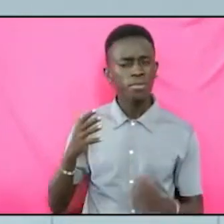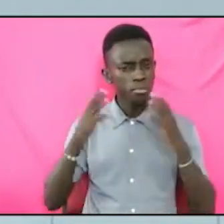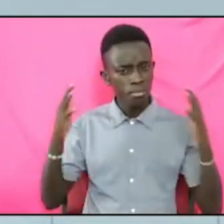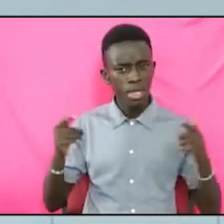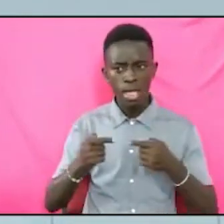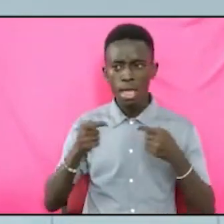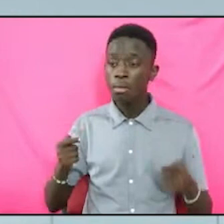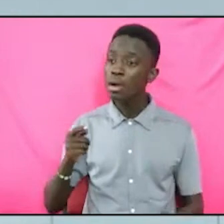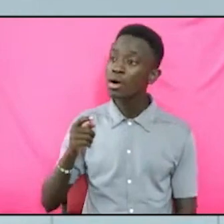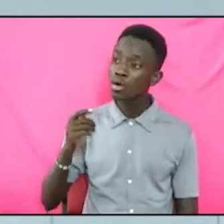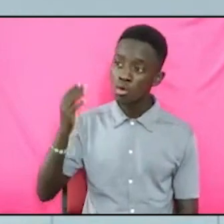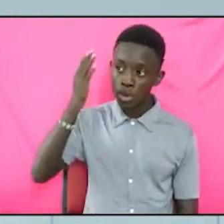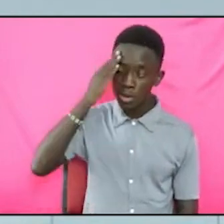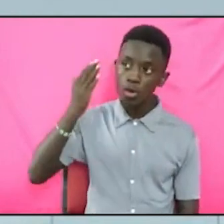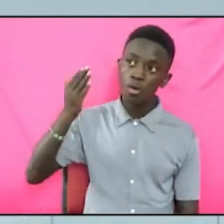Ama tunasumbuana bure.